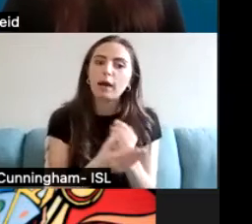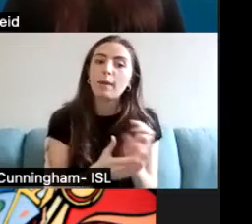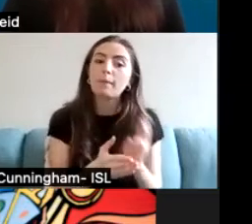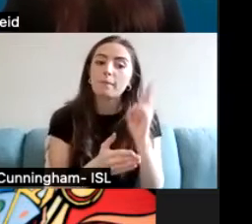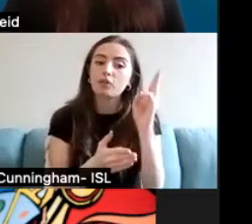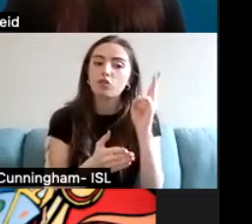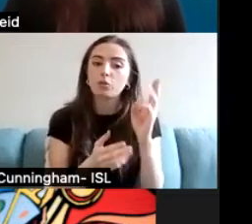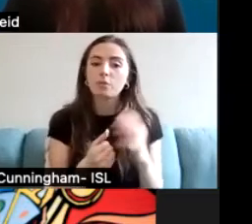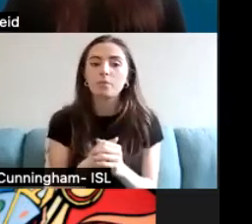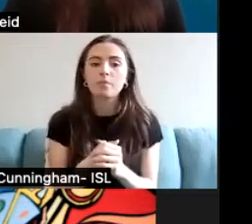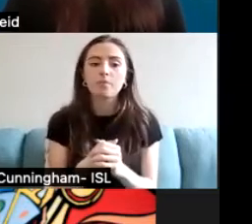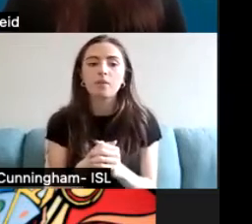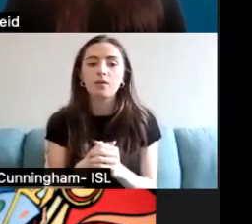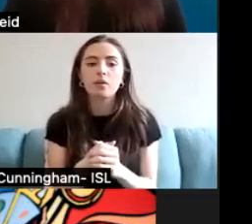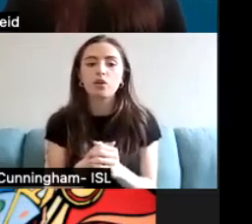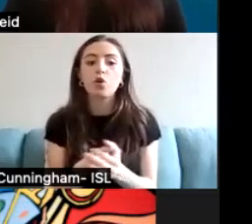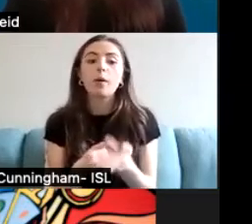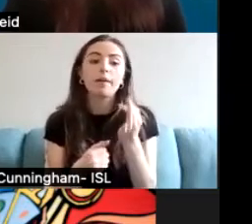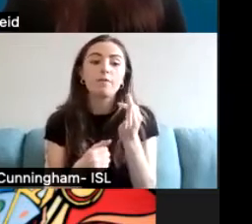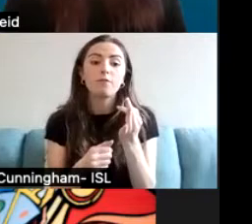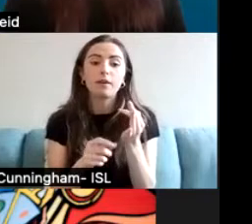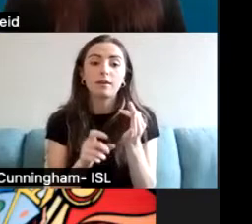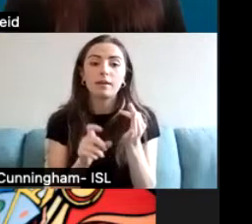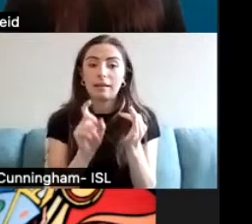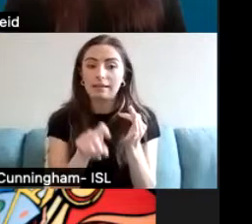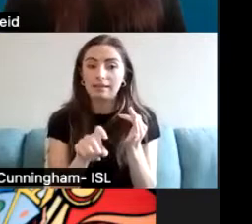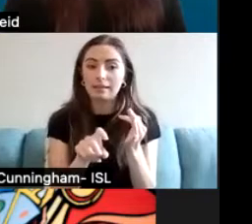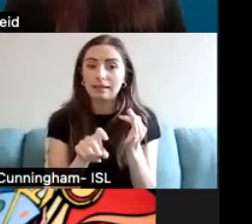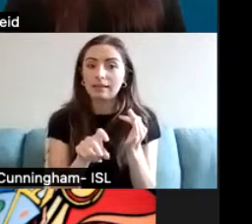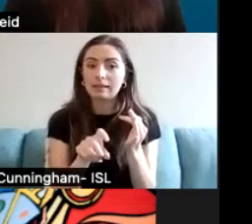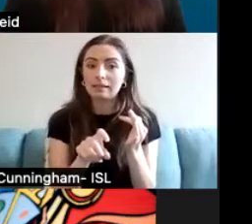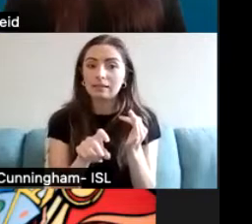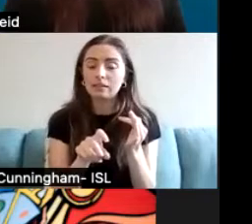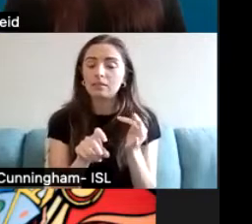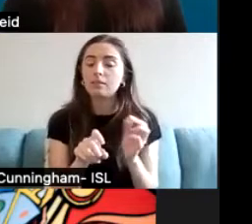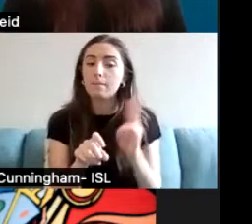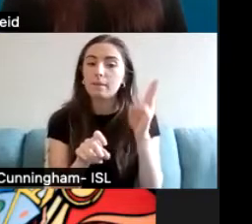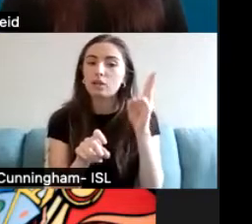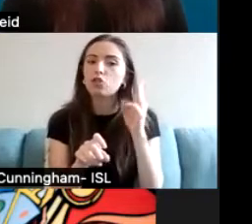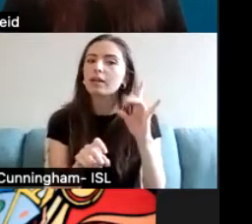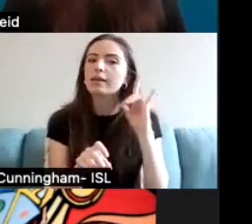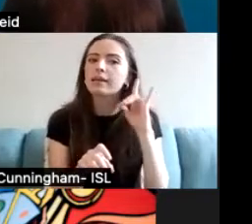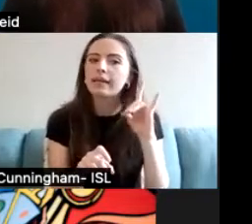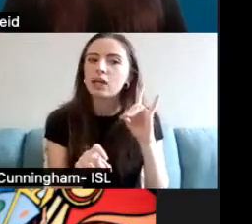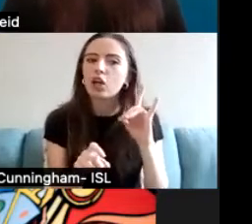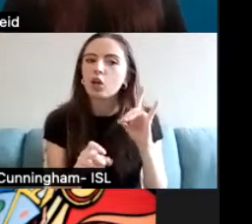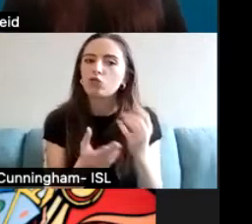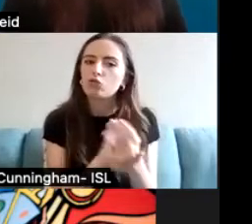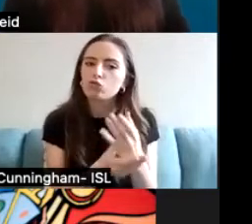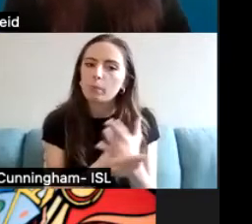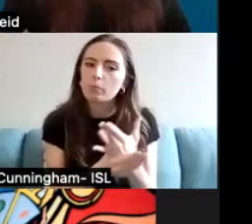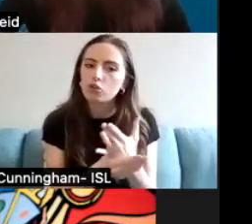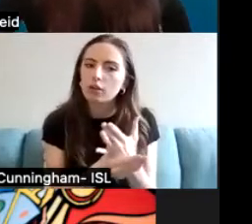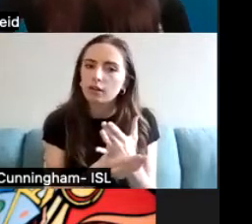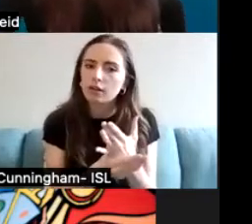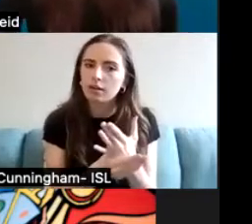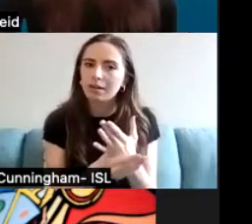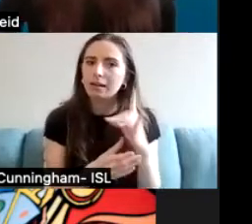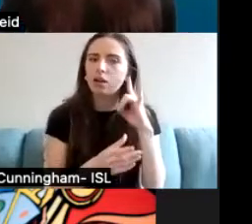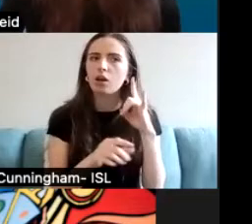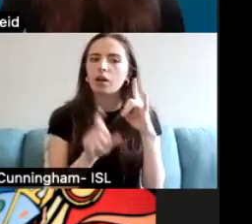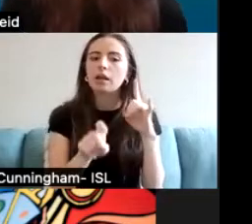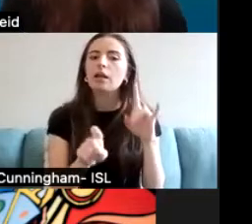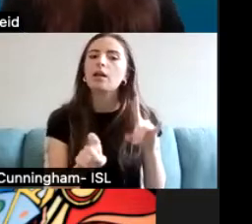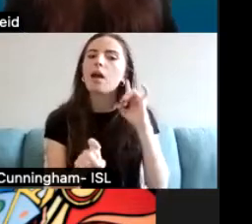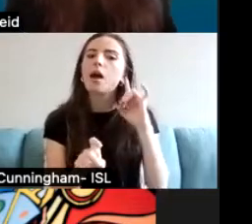example, if I go through this document, blue illustration of an eye, image. A blue illustration of an eye. A screen reader